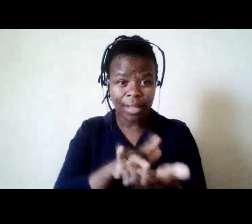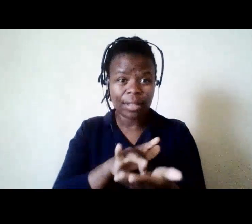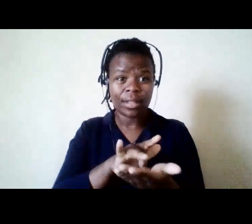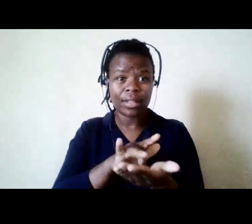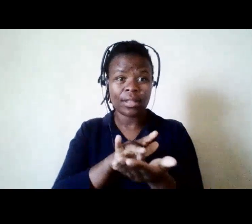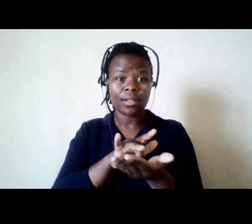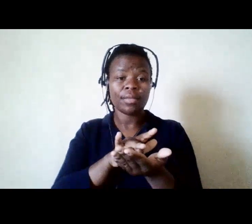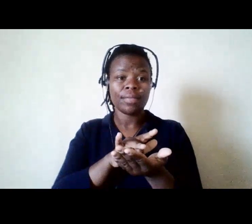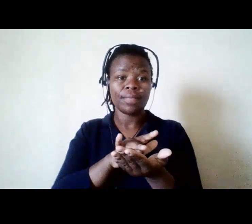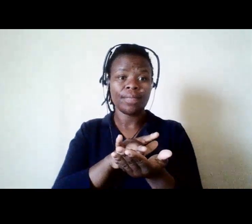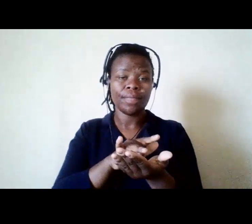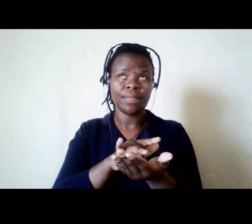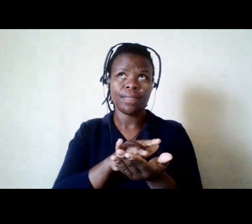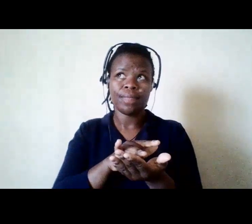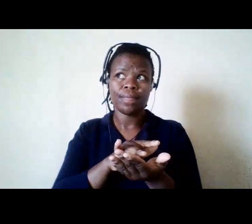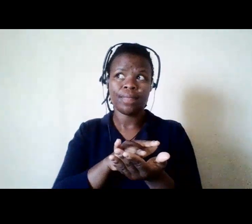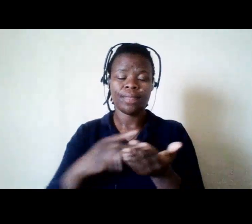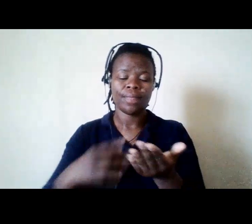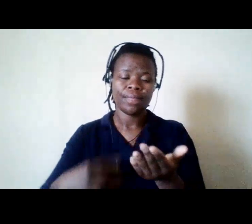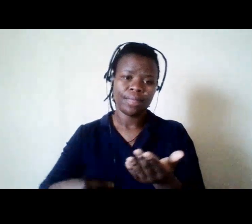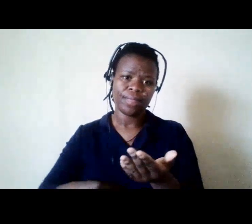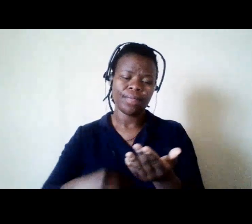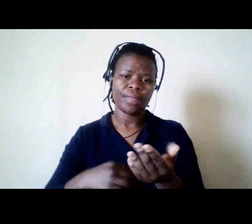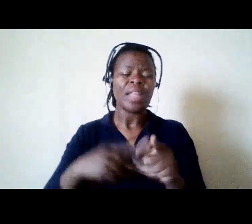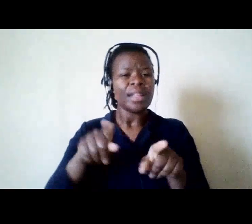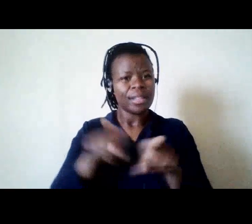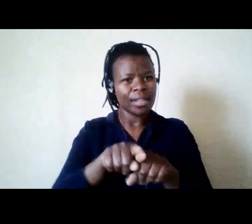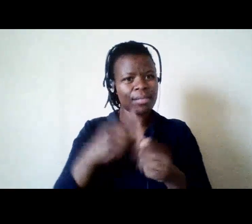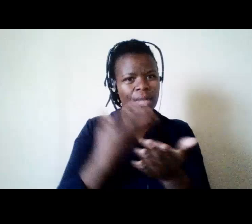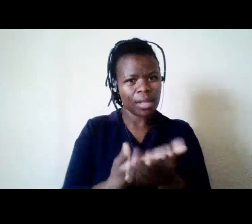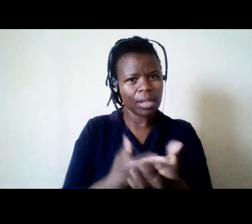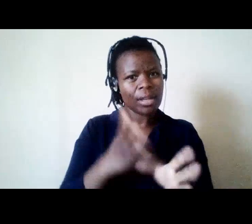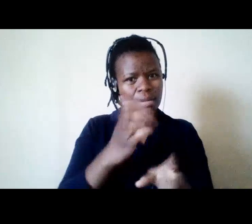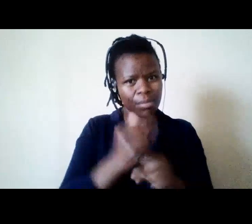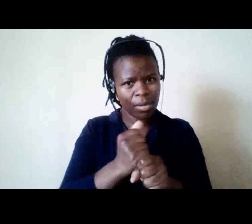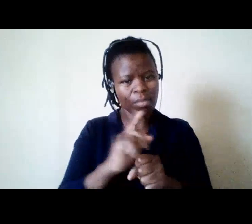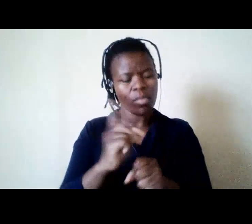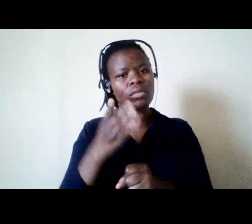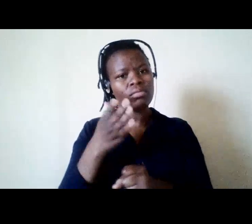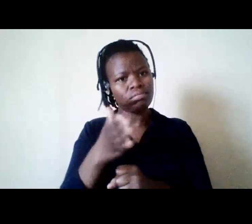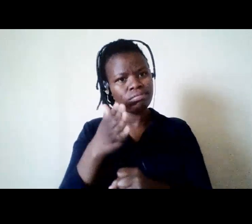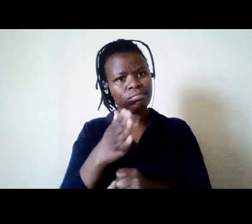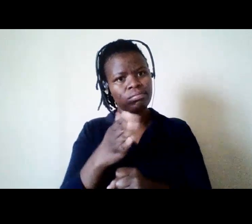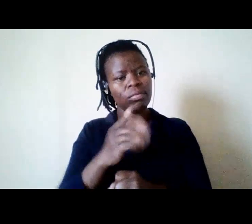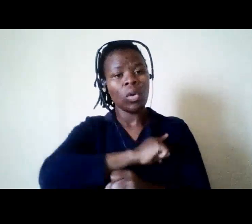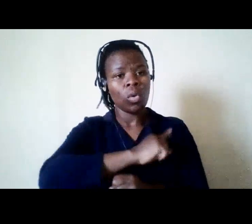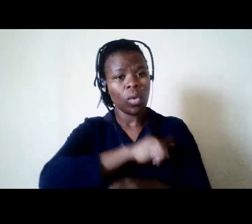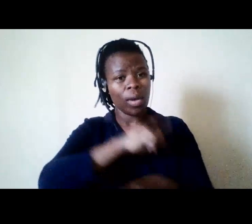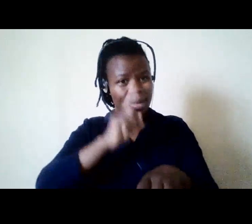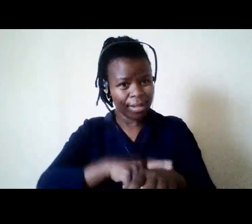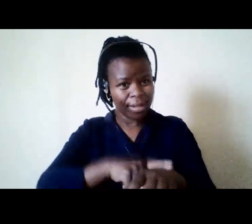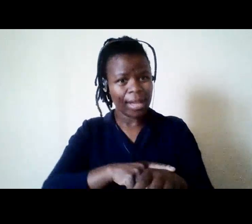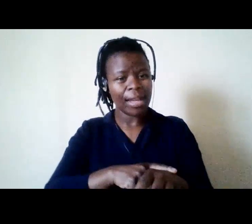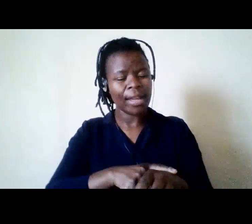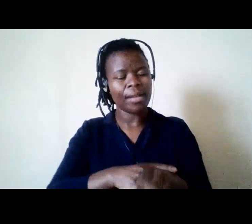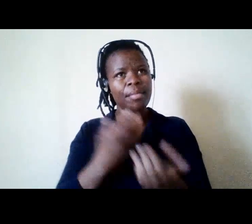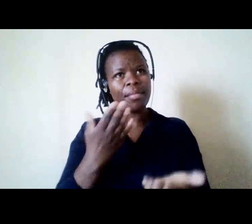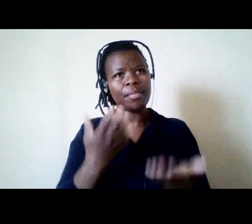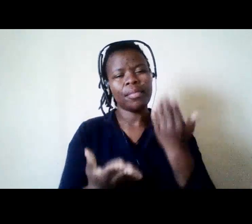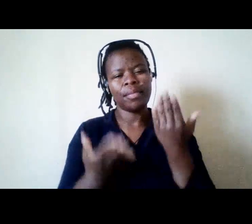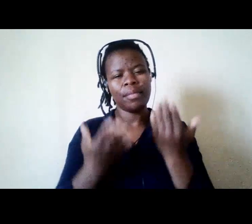that, Alice, to get the constant stimulation. Because, you know, the moment you don't stimulate, I know there's an